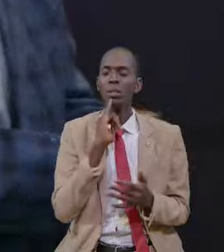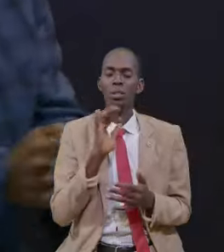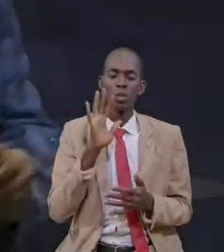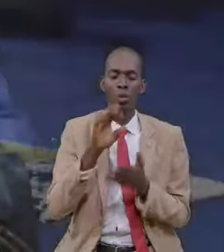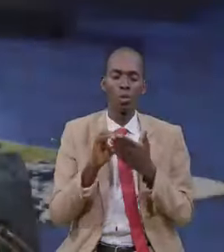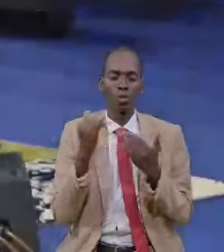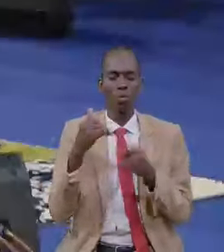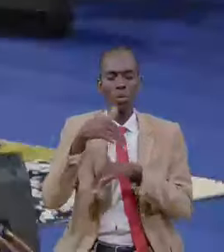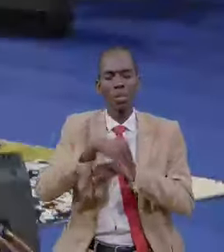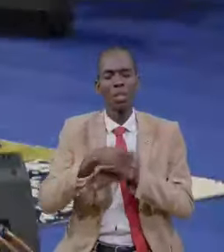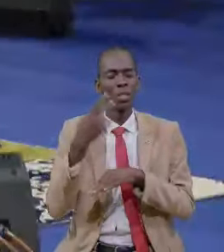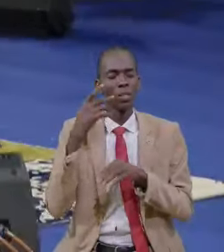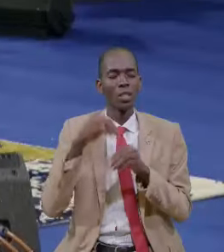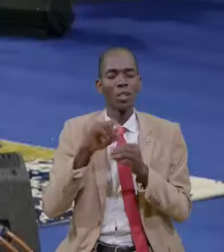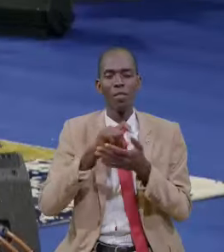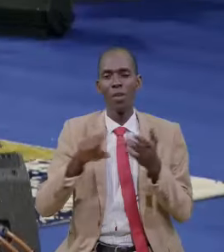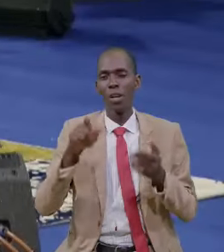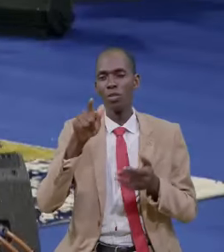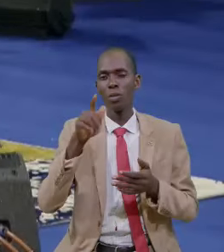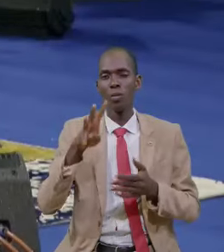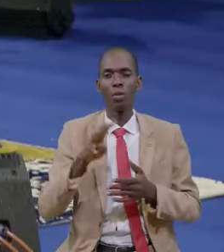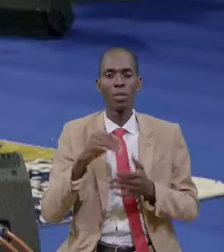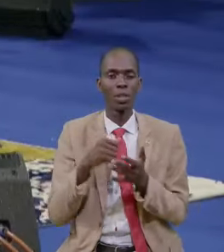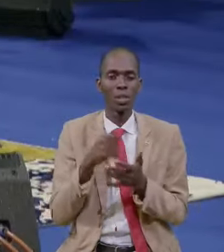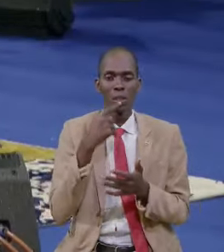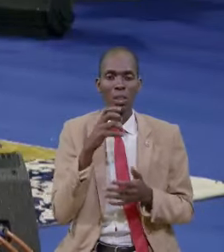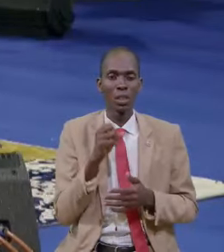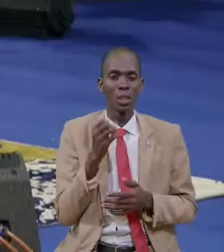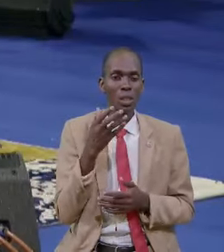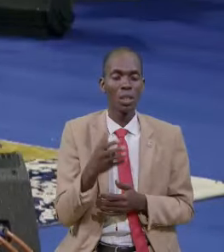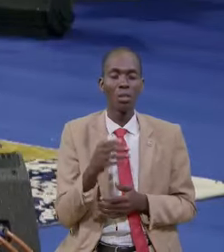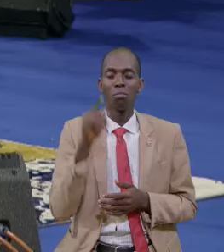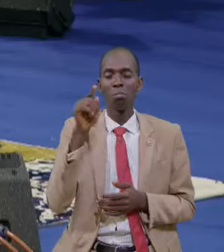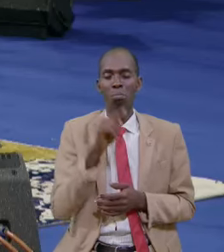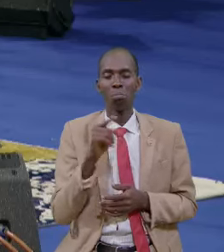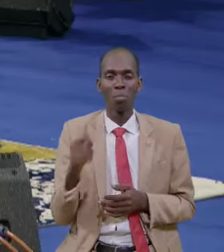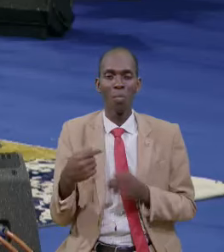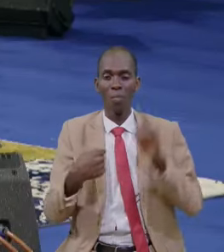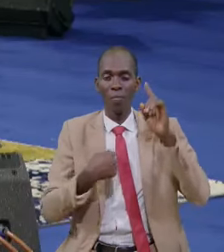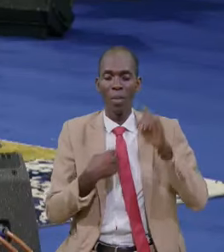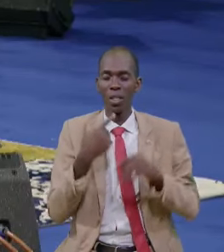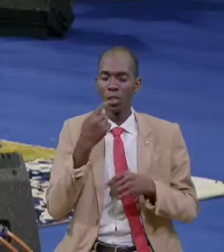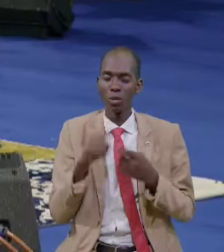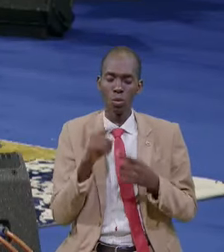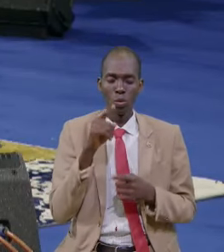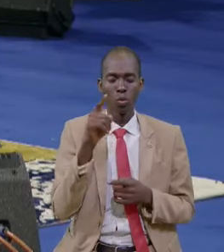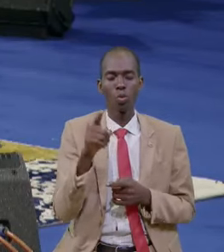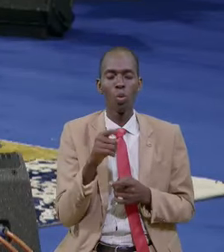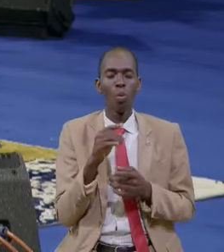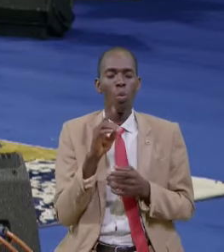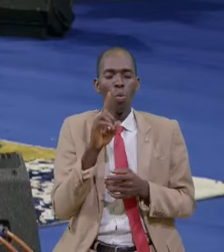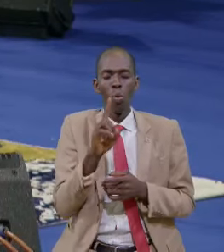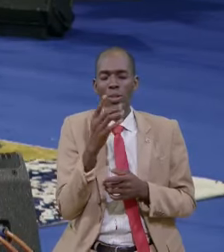verse 24, it says, therefore, I say unto you, what things